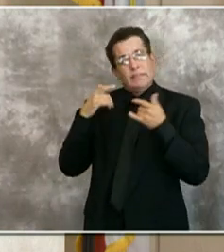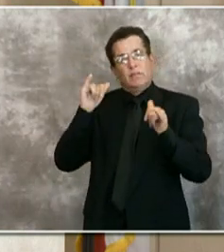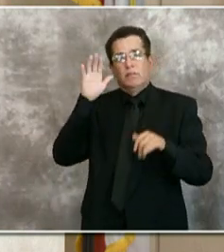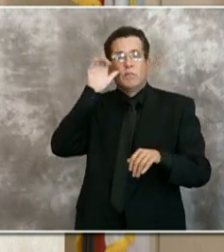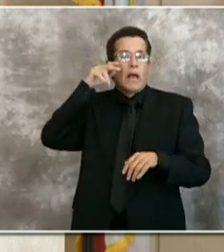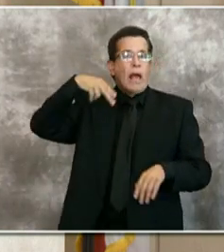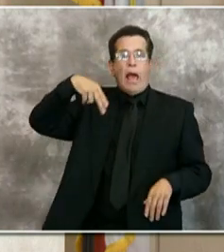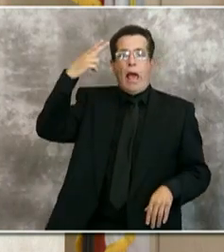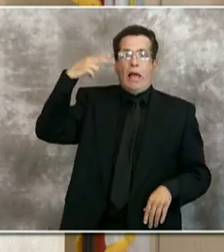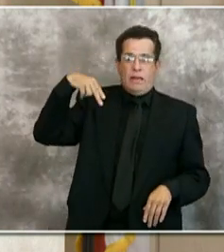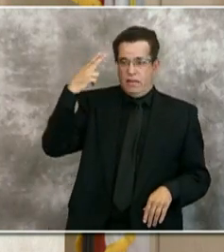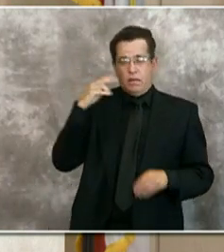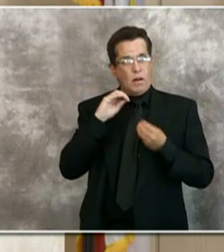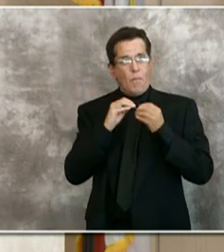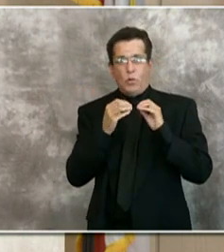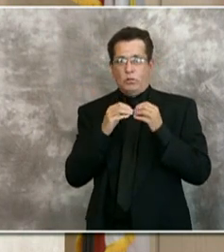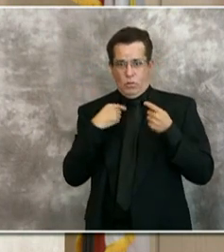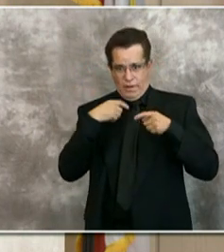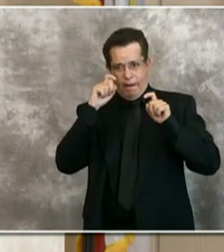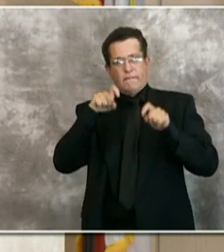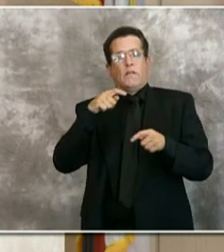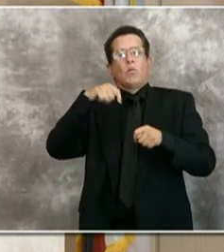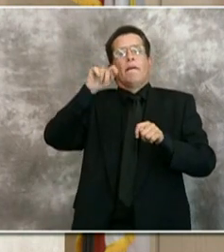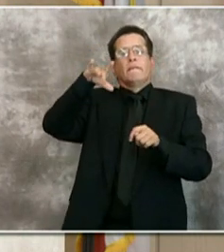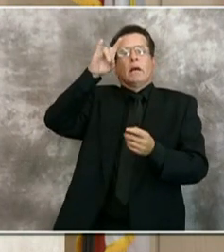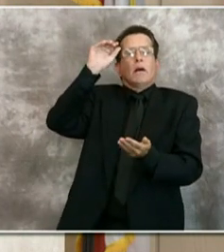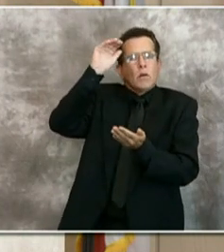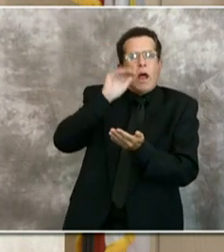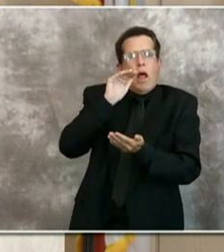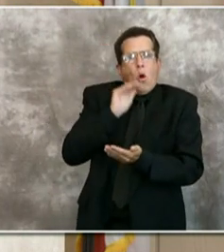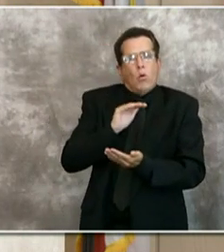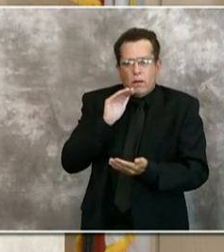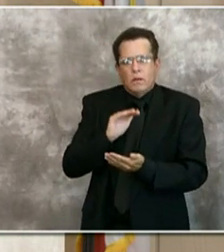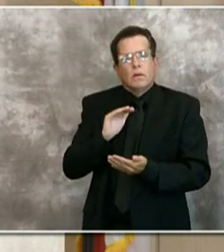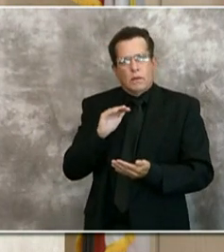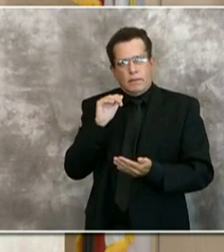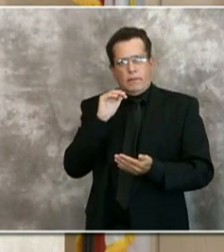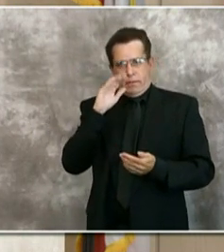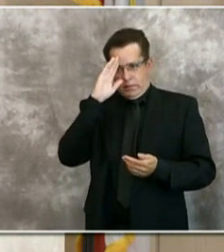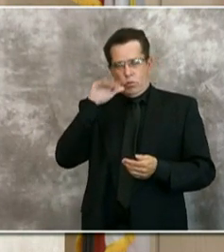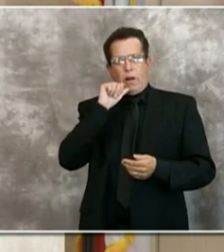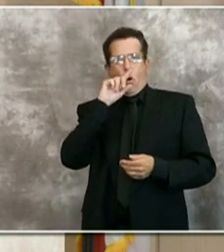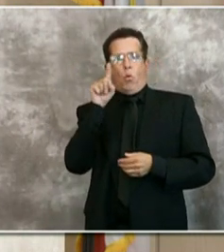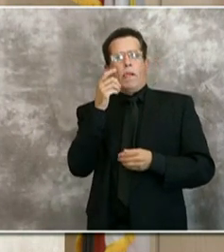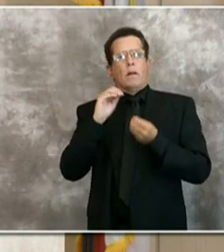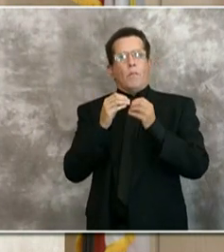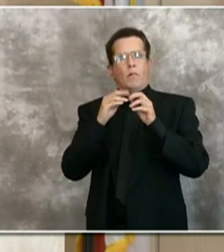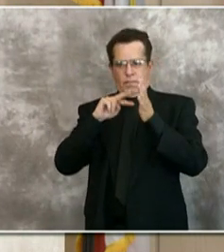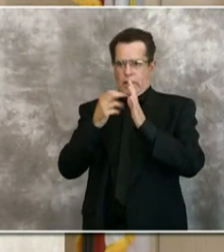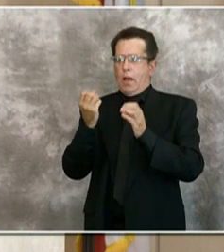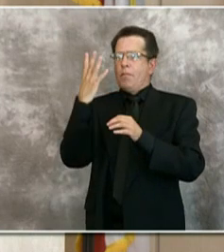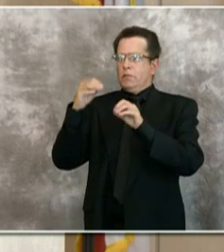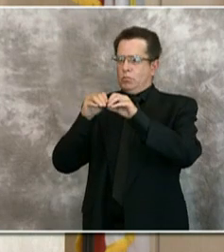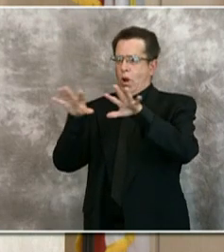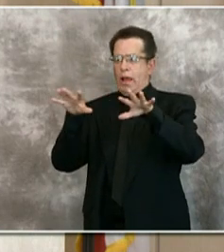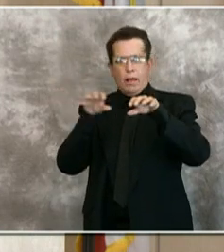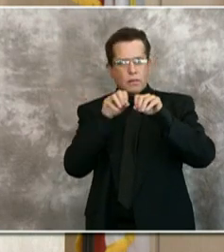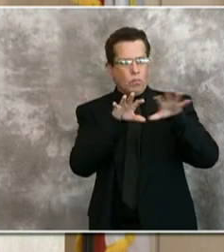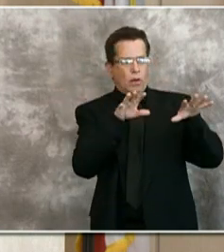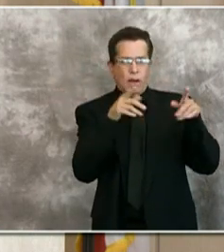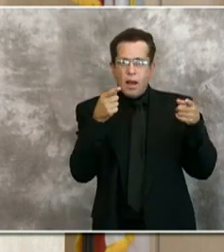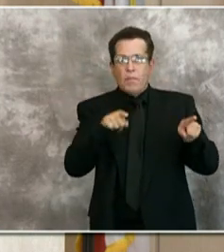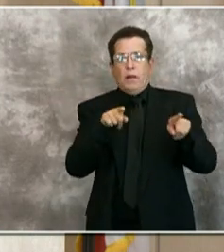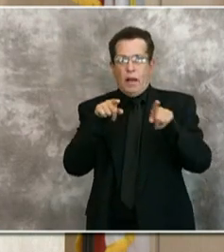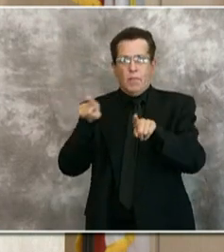direction. And we have to get these numbers under control. But they're not just numbers. They're community transmission